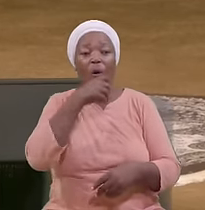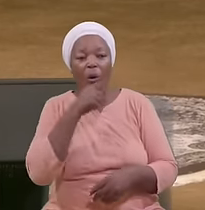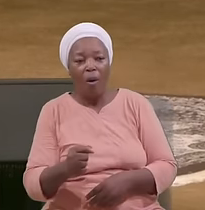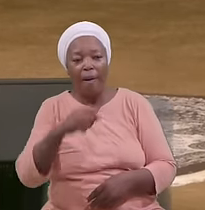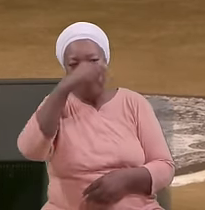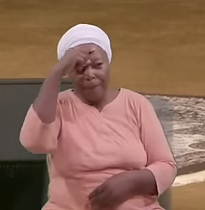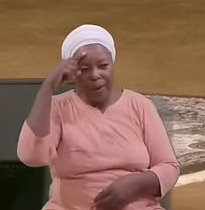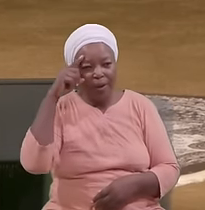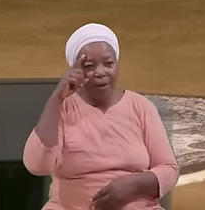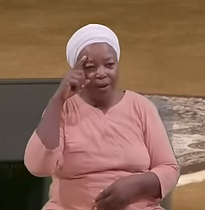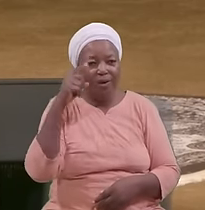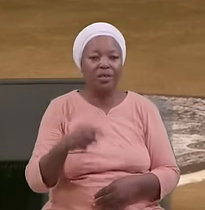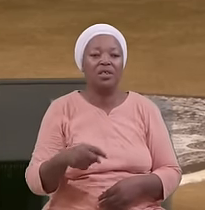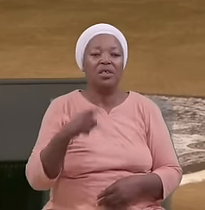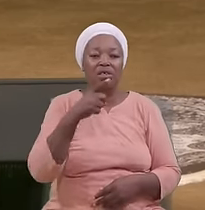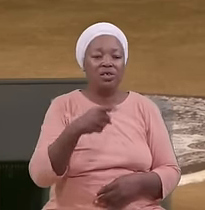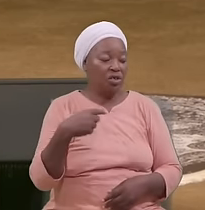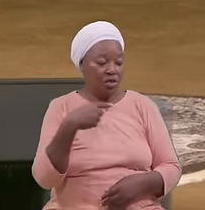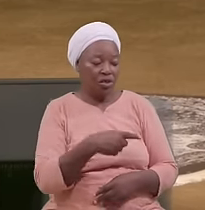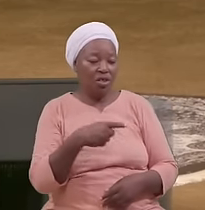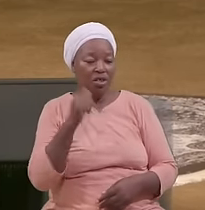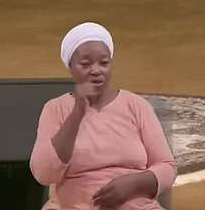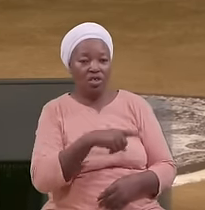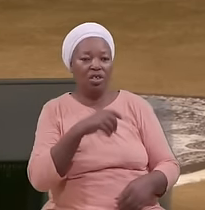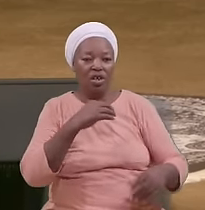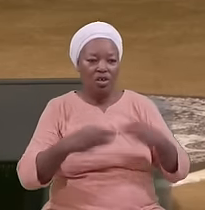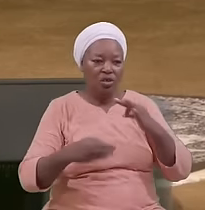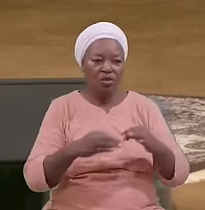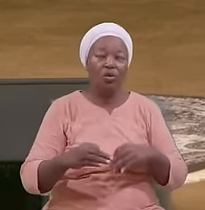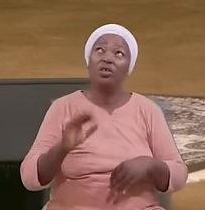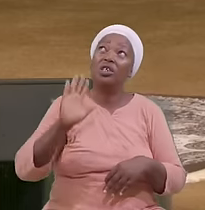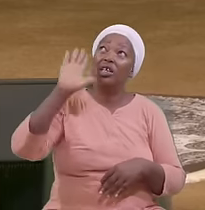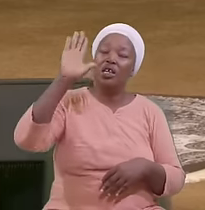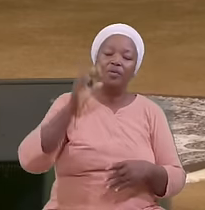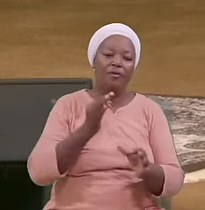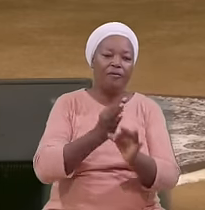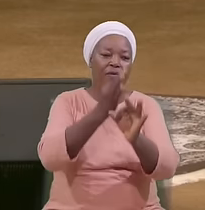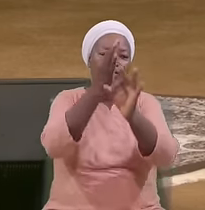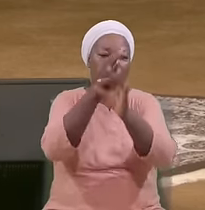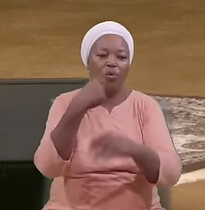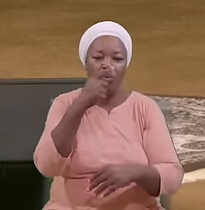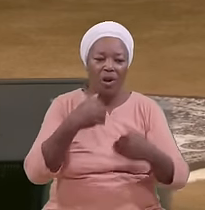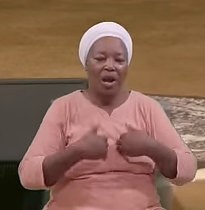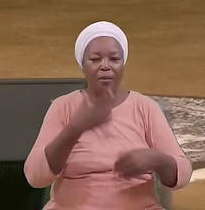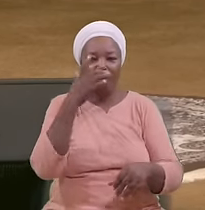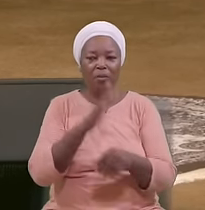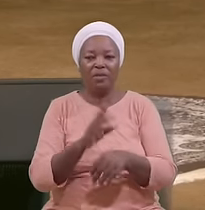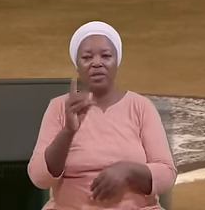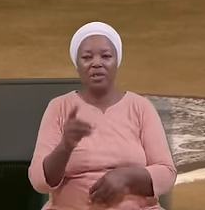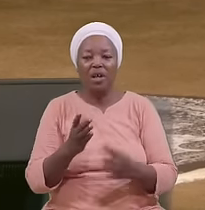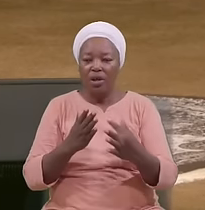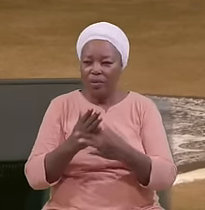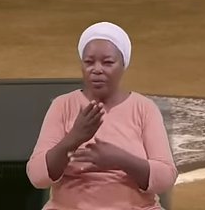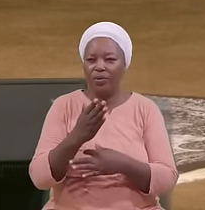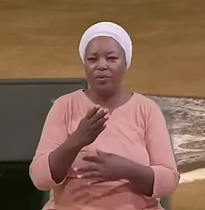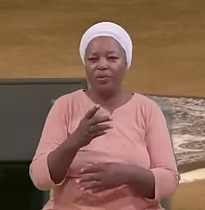because she judged him faithful who had promised. Through